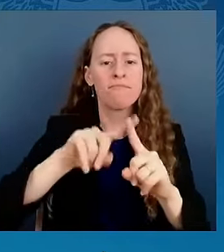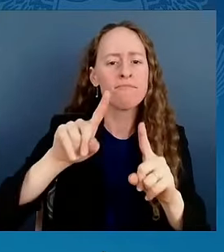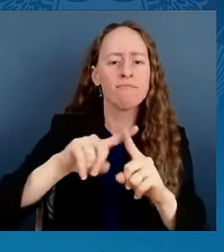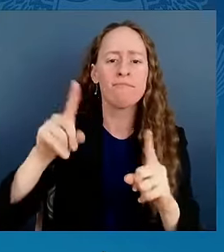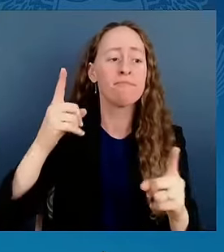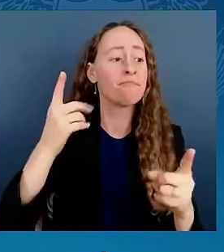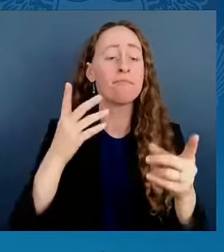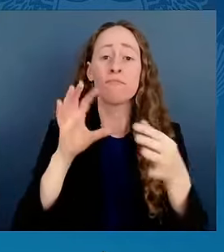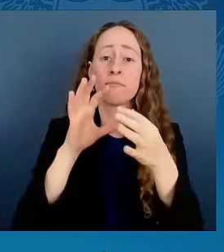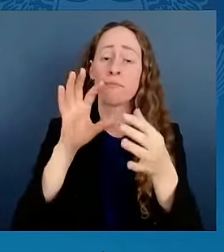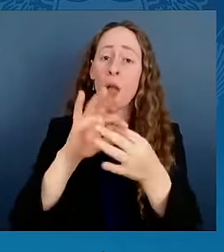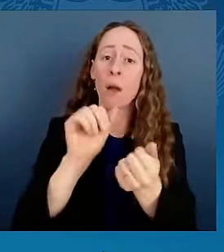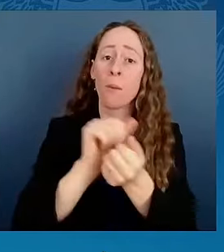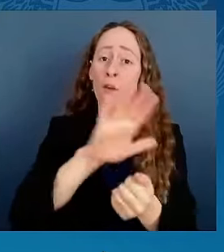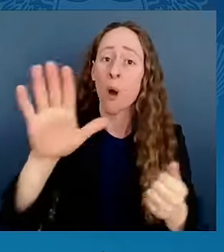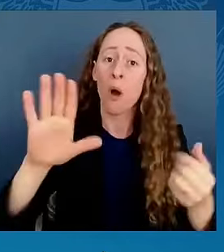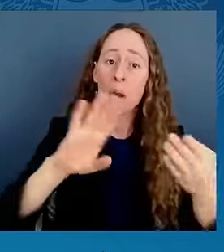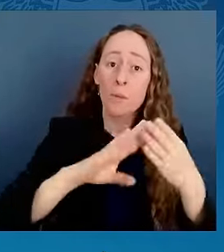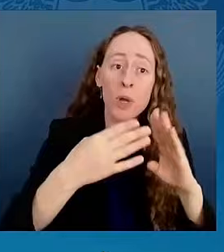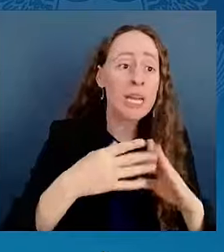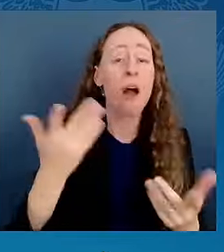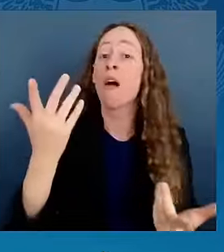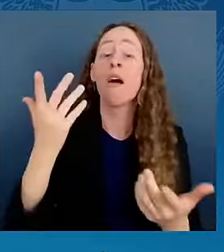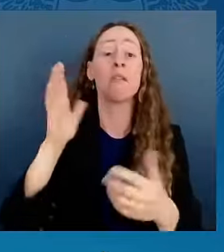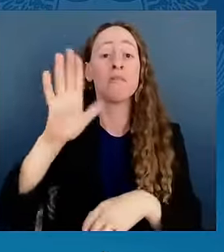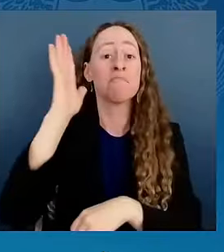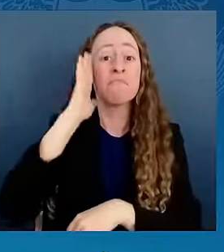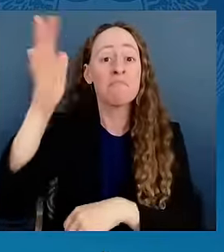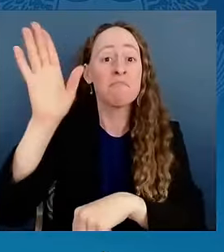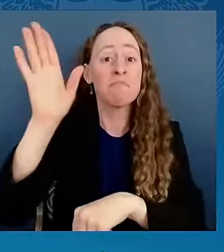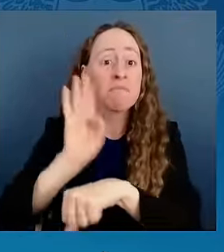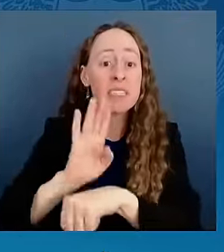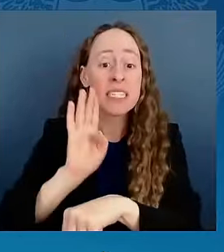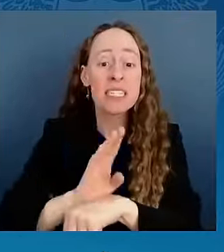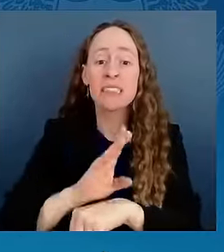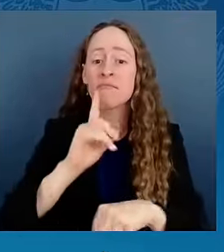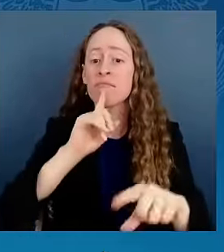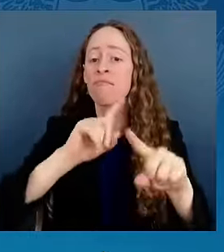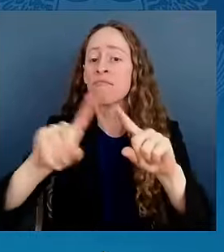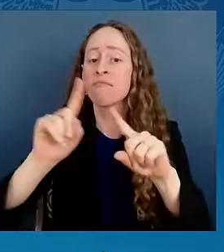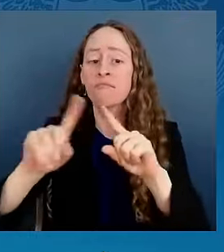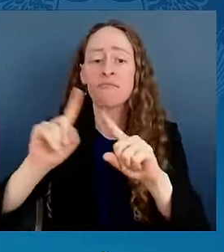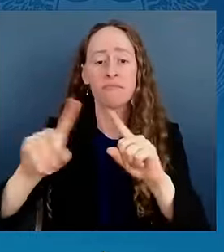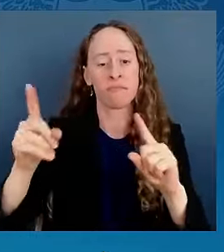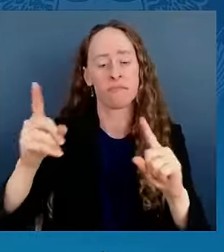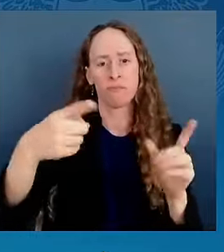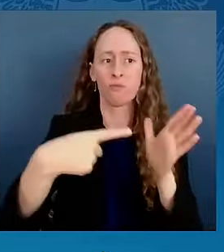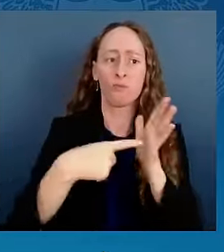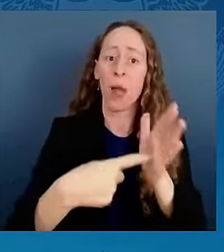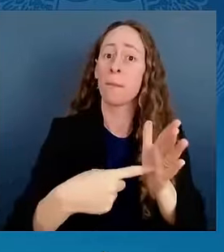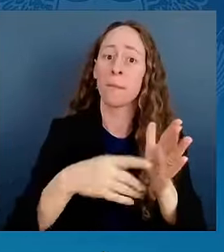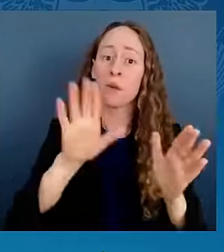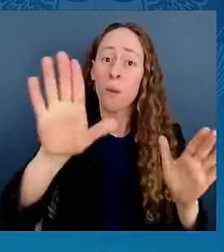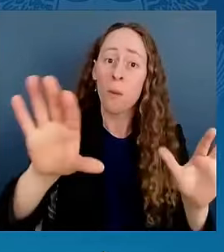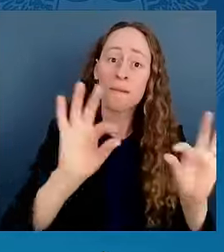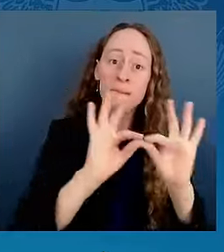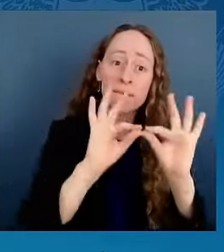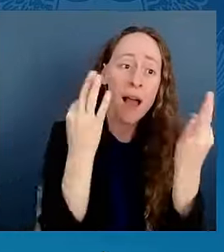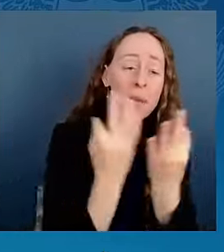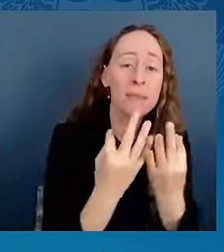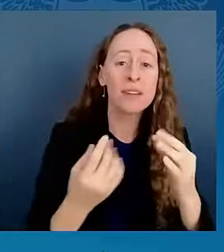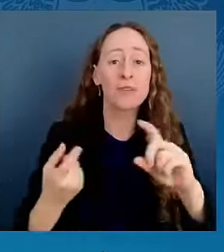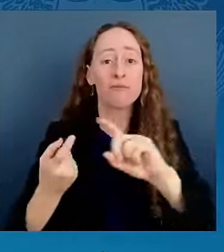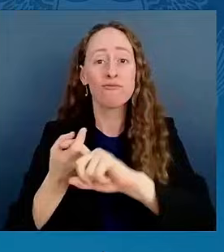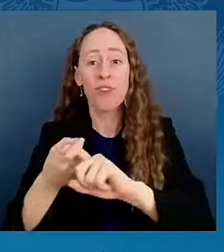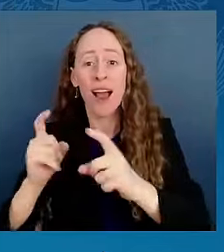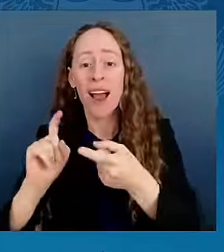entrepreneurs, to represent your families and your friends, to serve in leadership roles across the NCAA, at your conference, and on